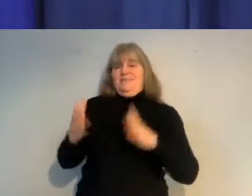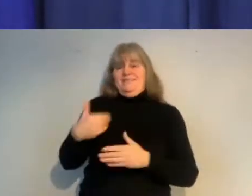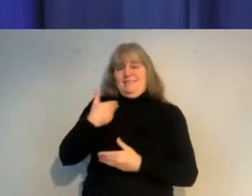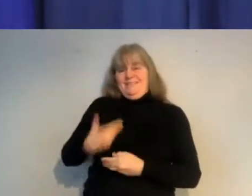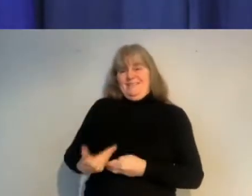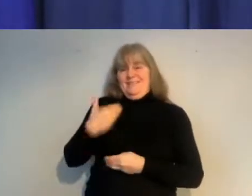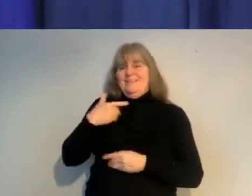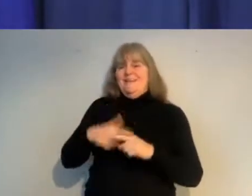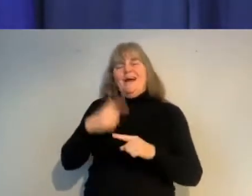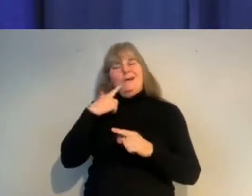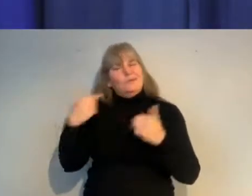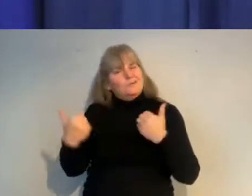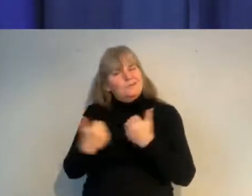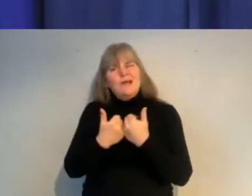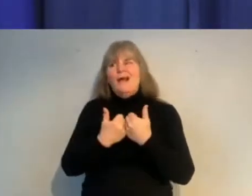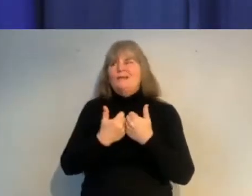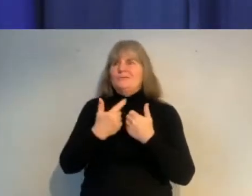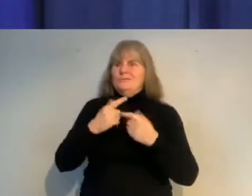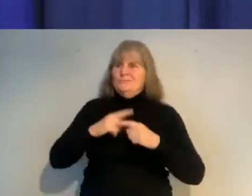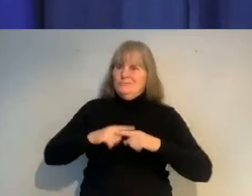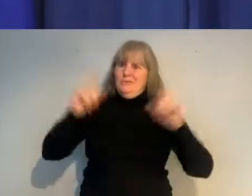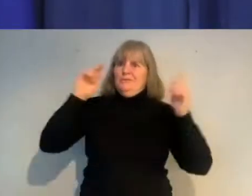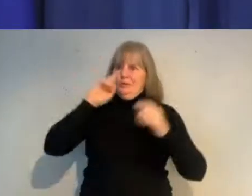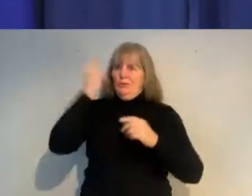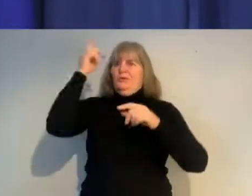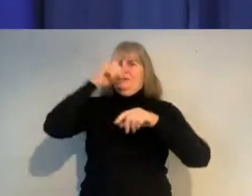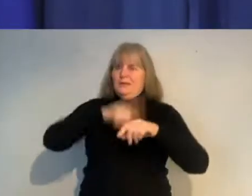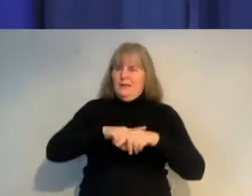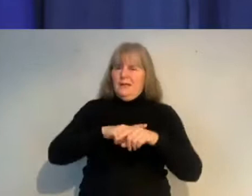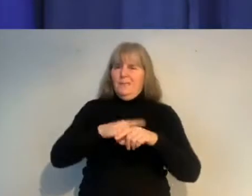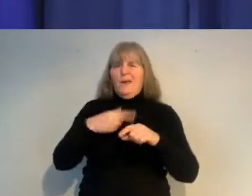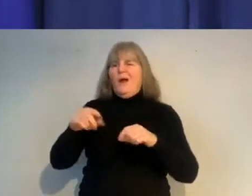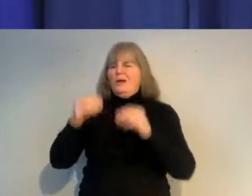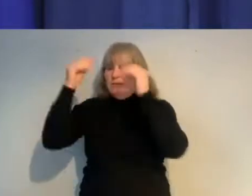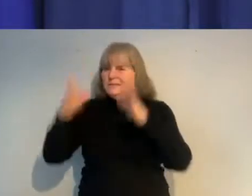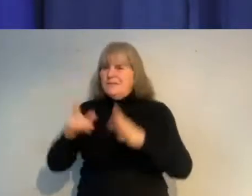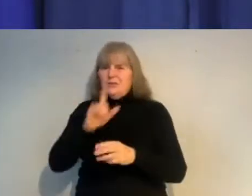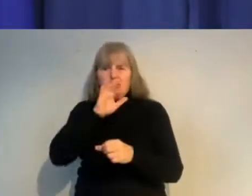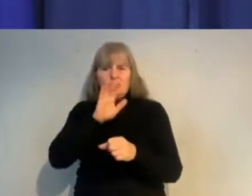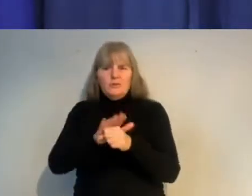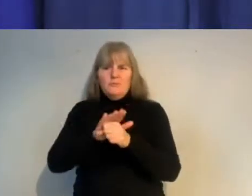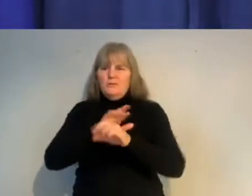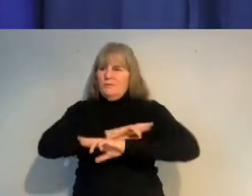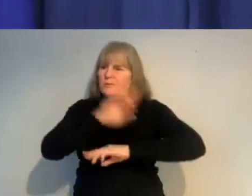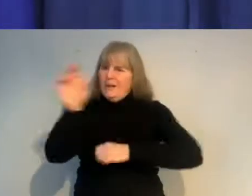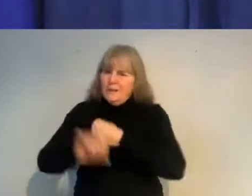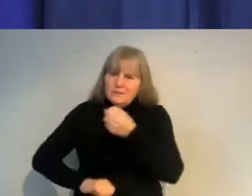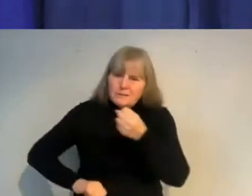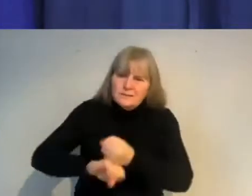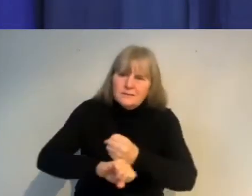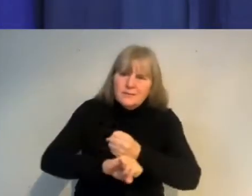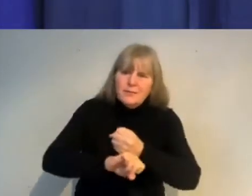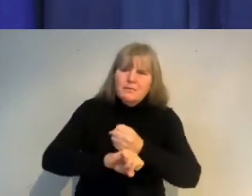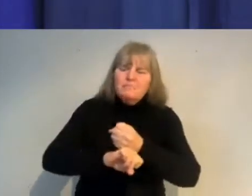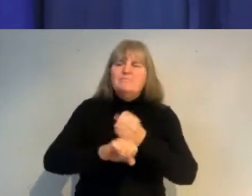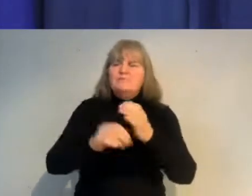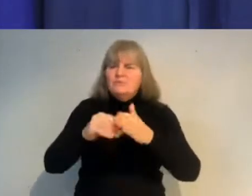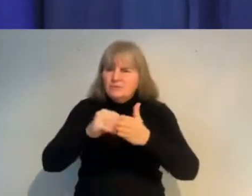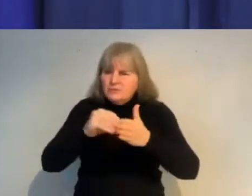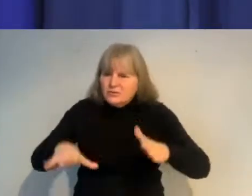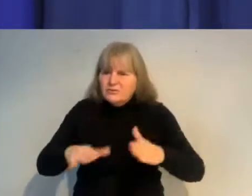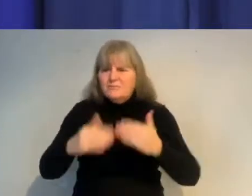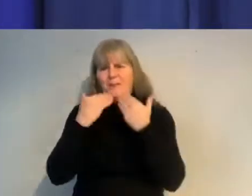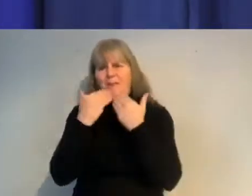be and how committed our teachers are to supporting their students. So again, thank you very much. We will continue to monitor